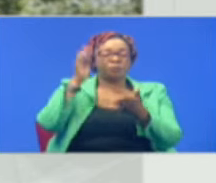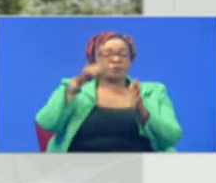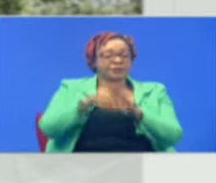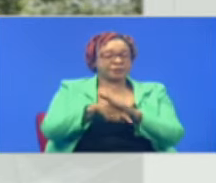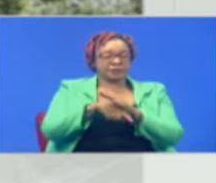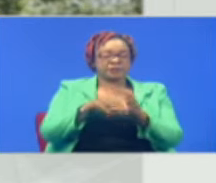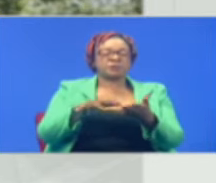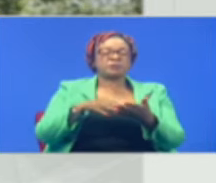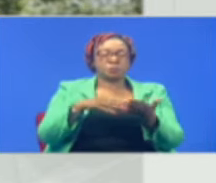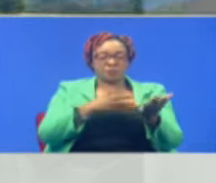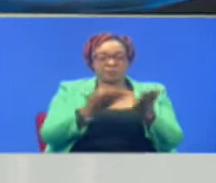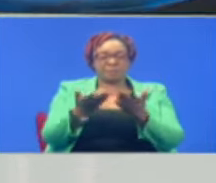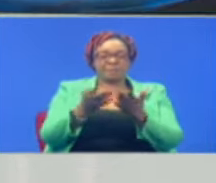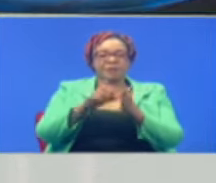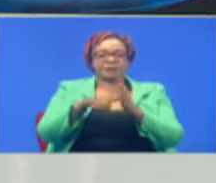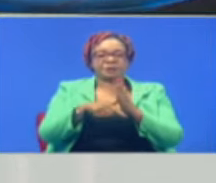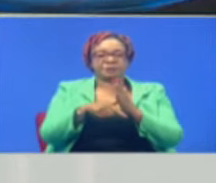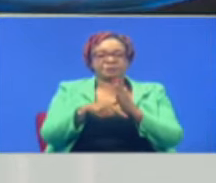get it.